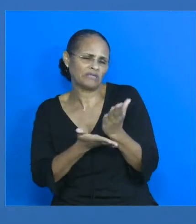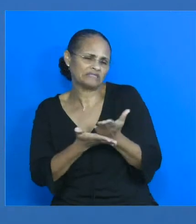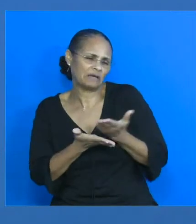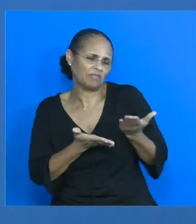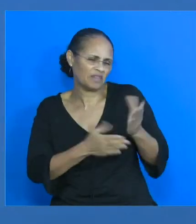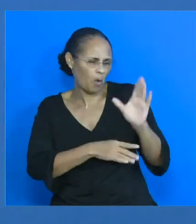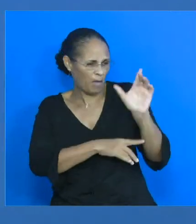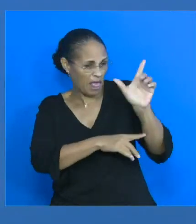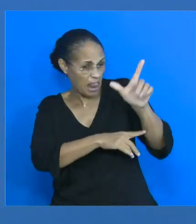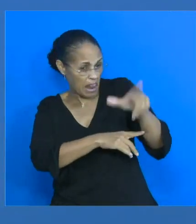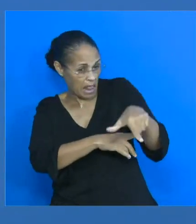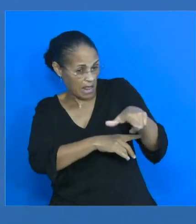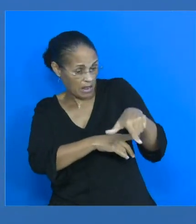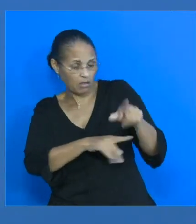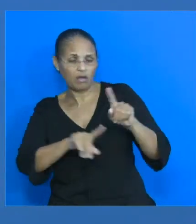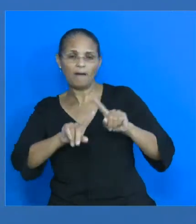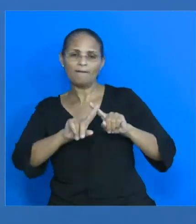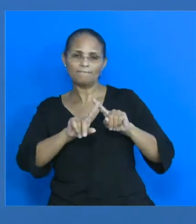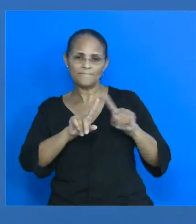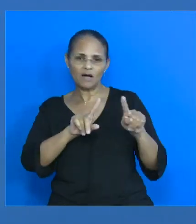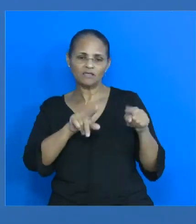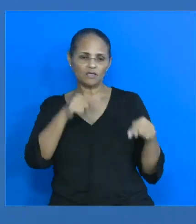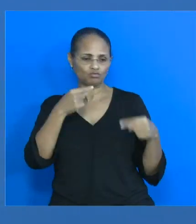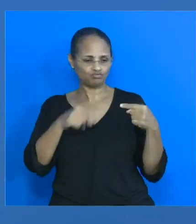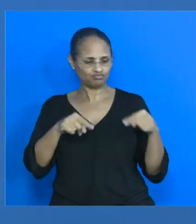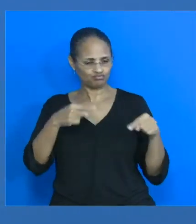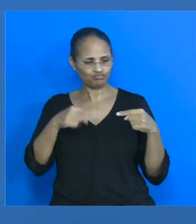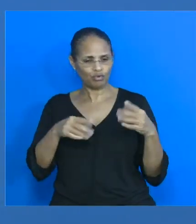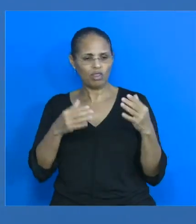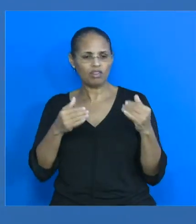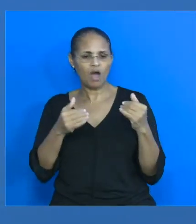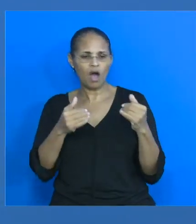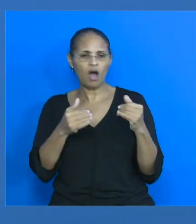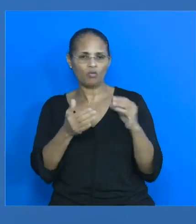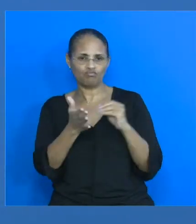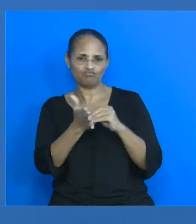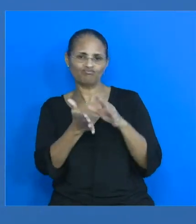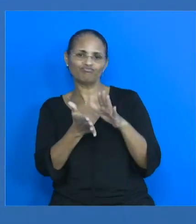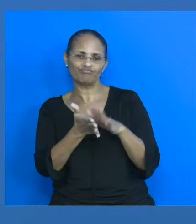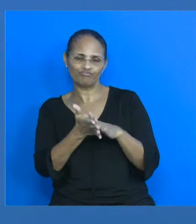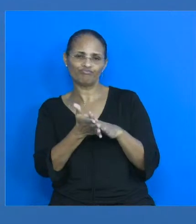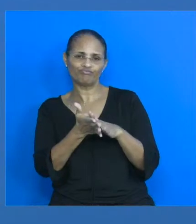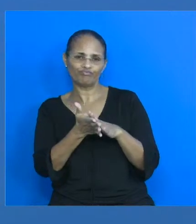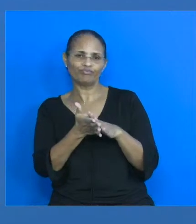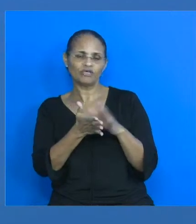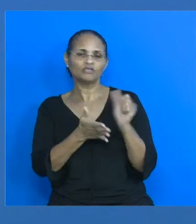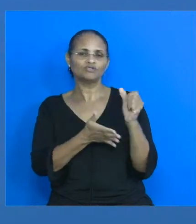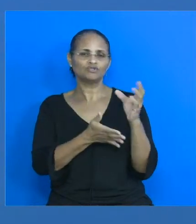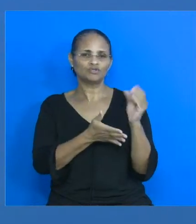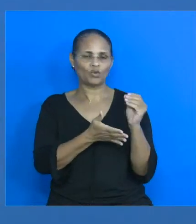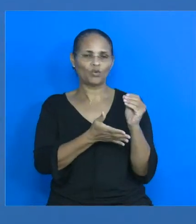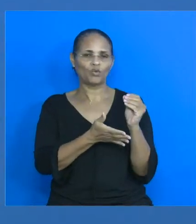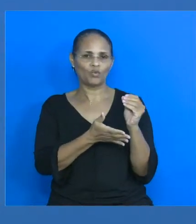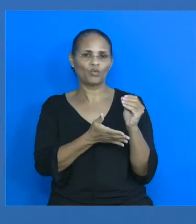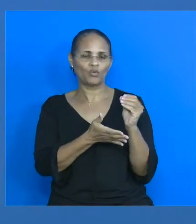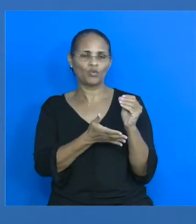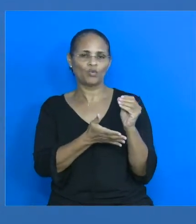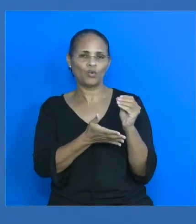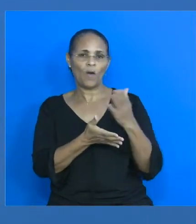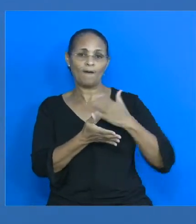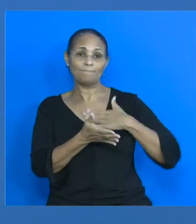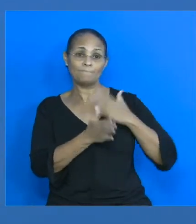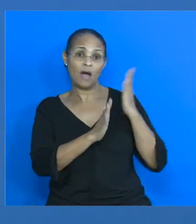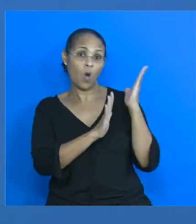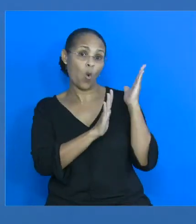later down the stages. But the dispute has now been gazetted or will be gazetted. And so it is my